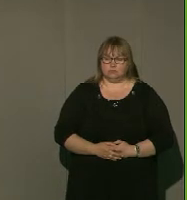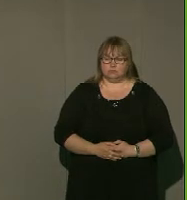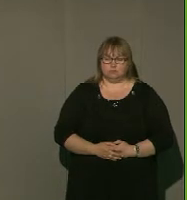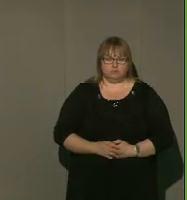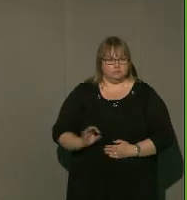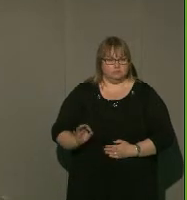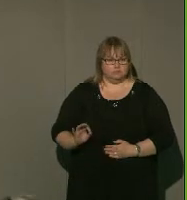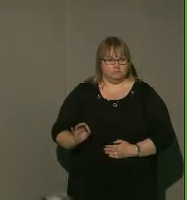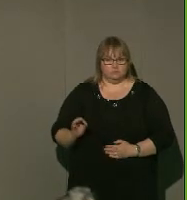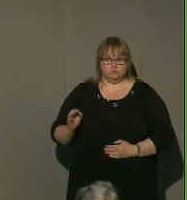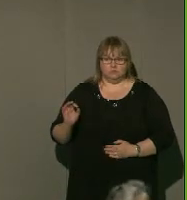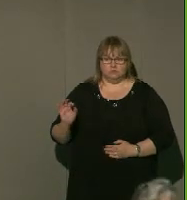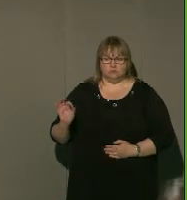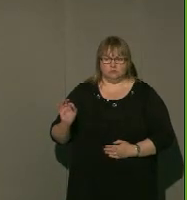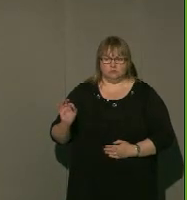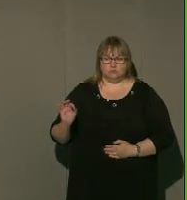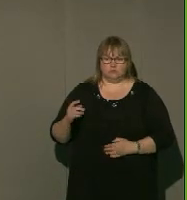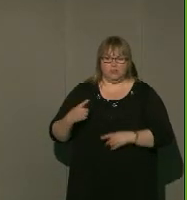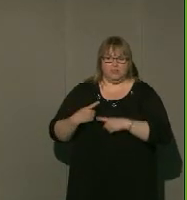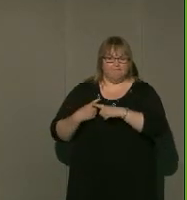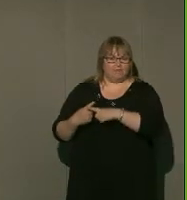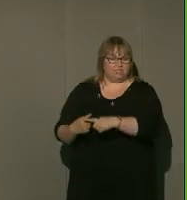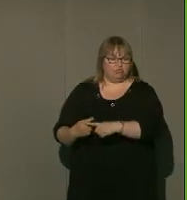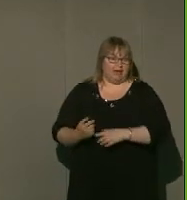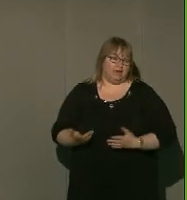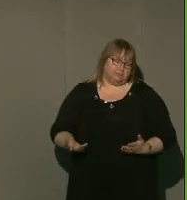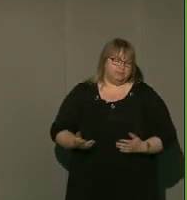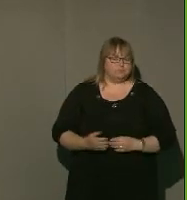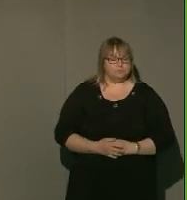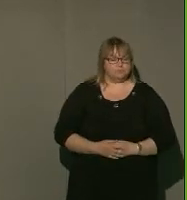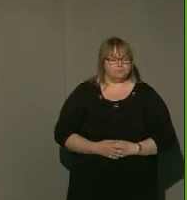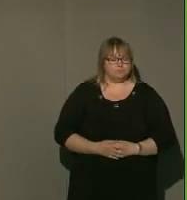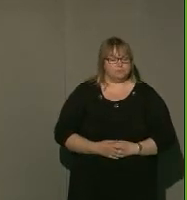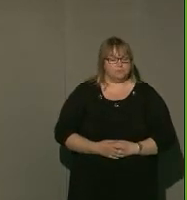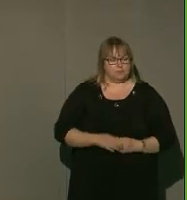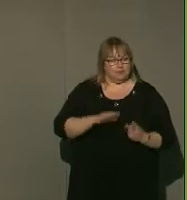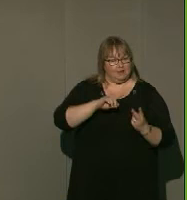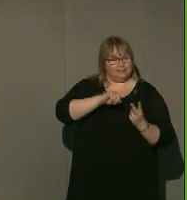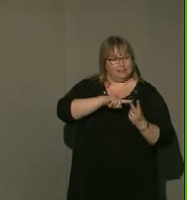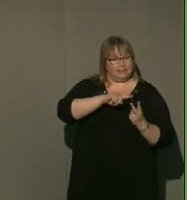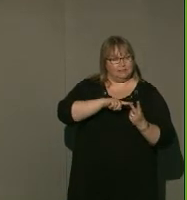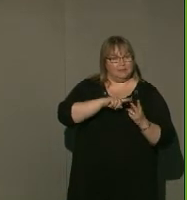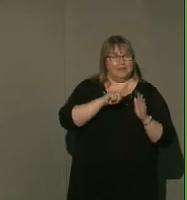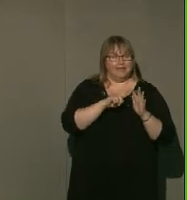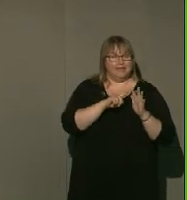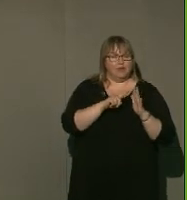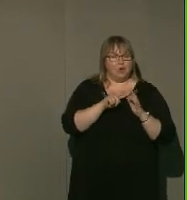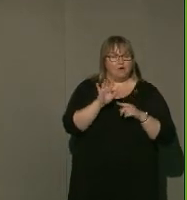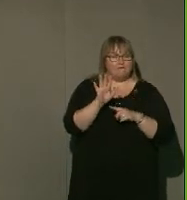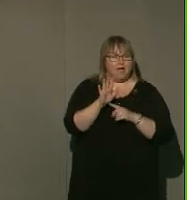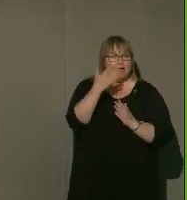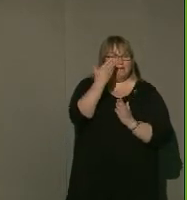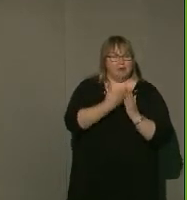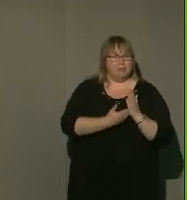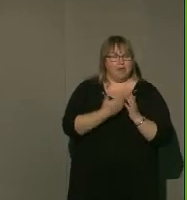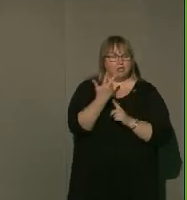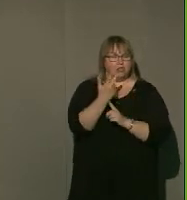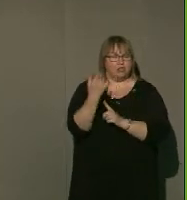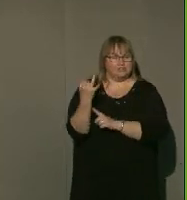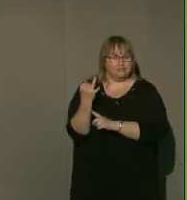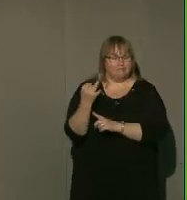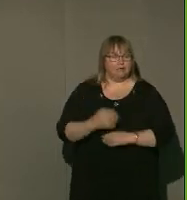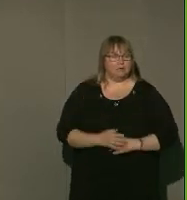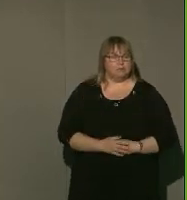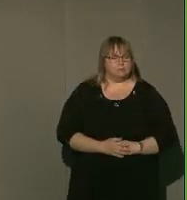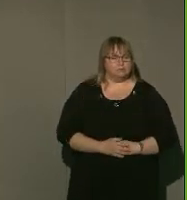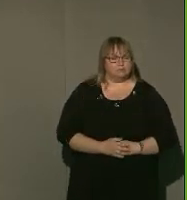No, there are none, so that is fast-tracked. And then the second one is EO5 on page 37, which is